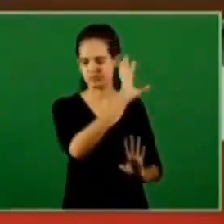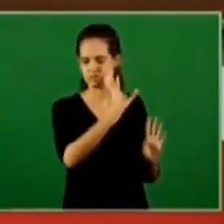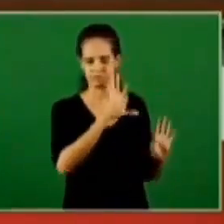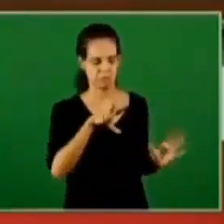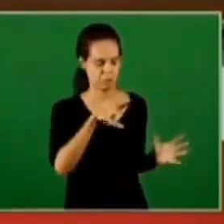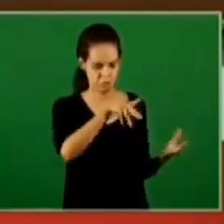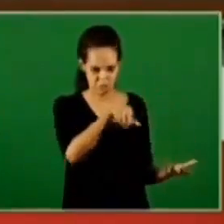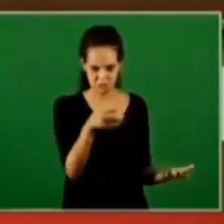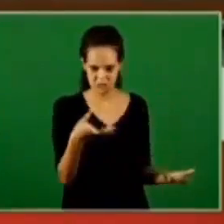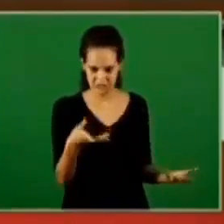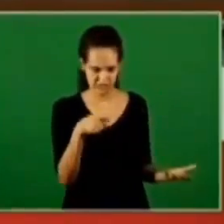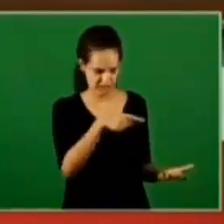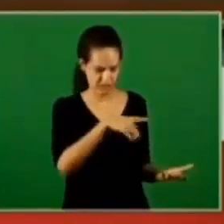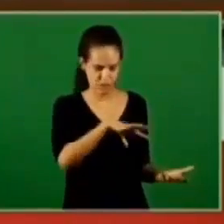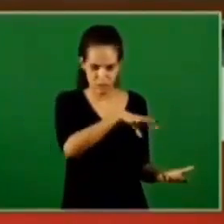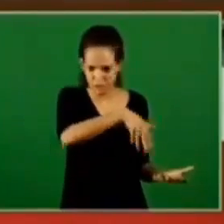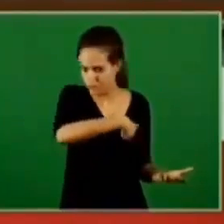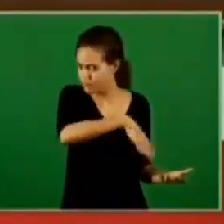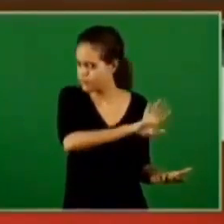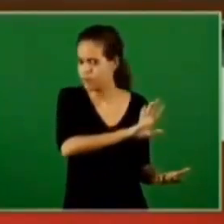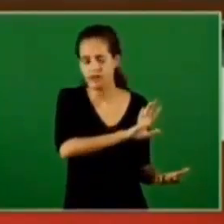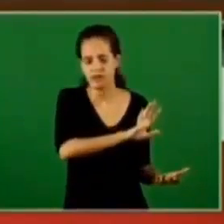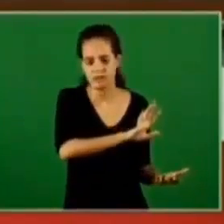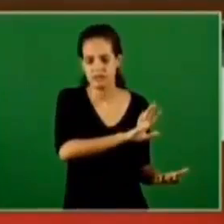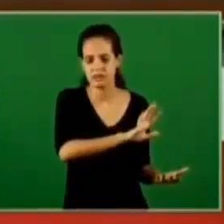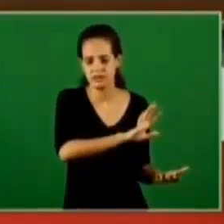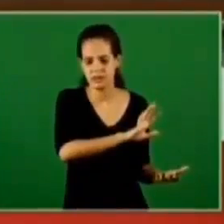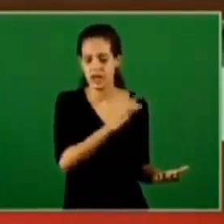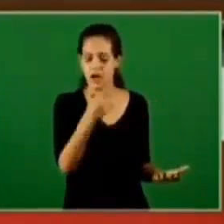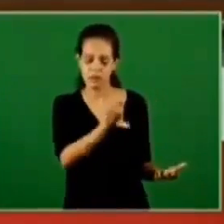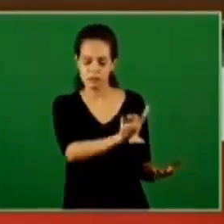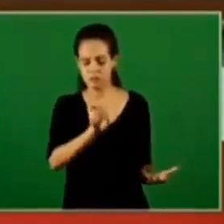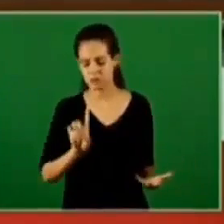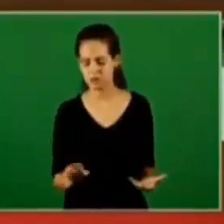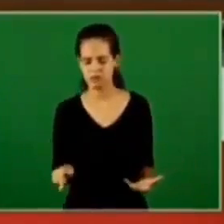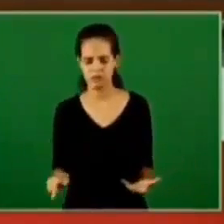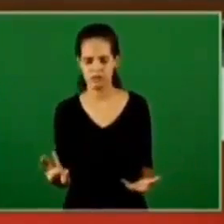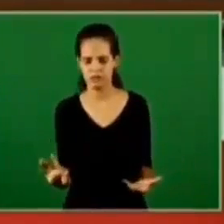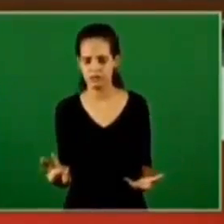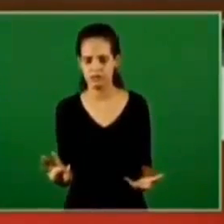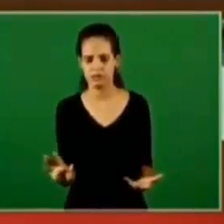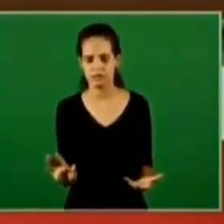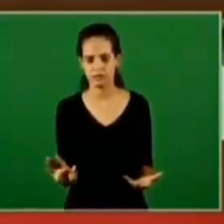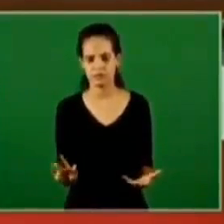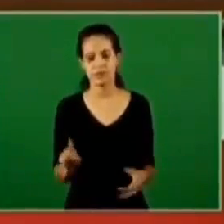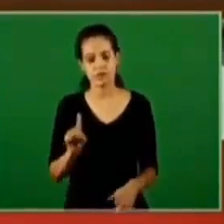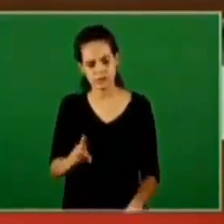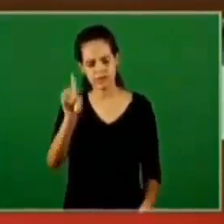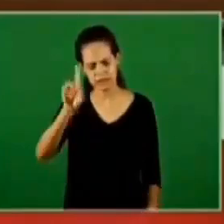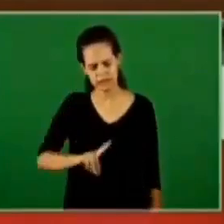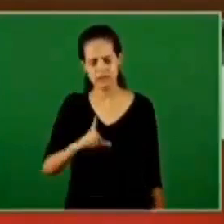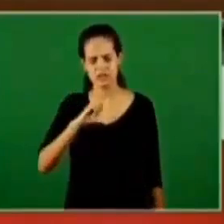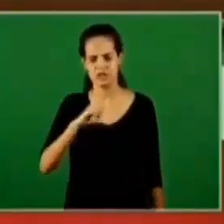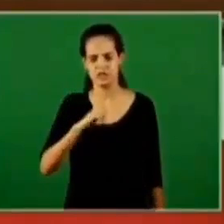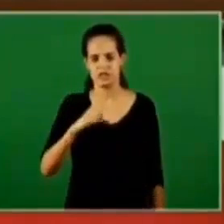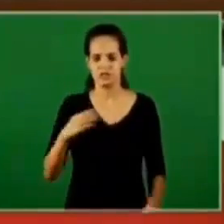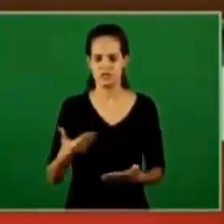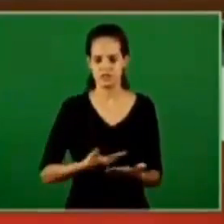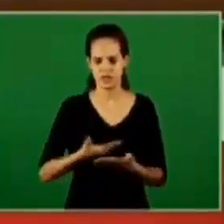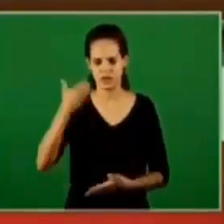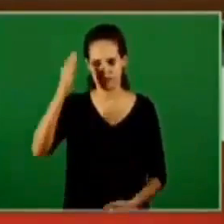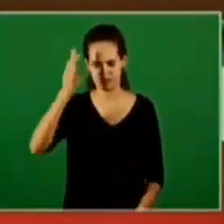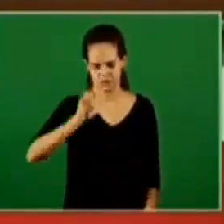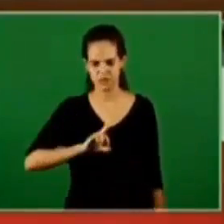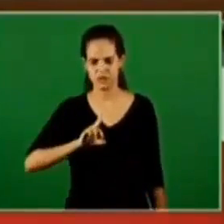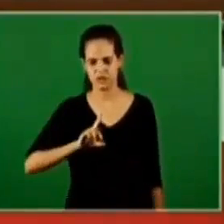If the person doesn't want to listen to the Spirit, so don't leave room for someone else. You have the right to be a servant of the Lord here